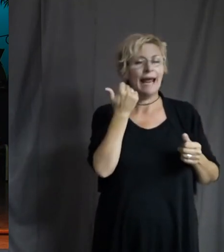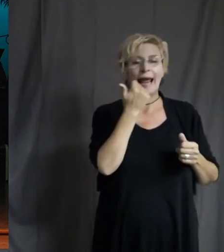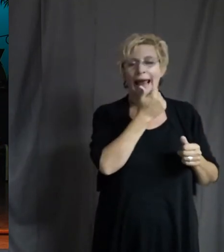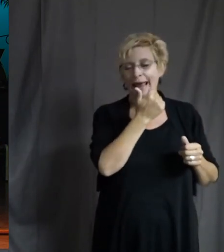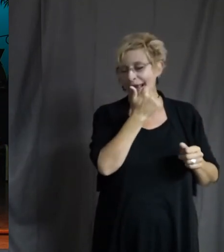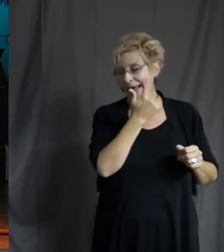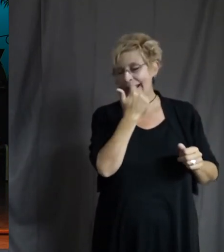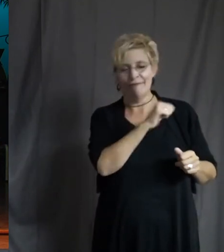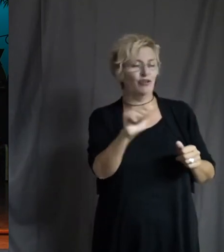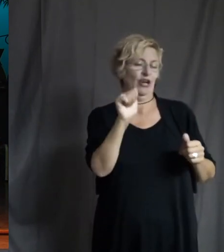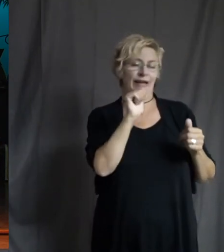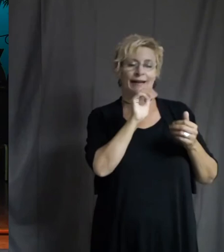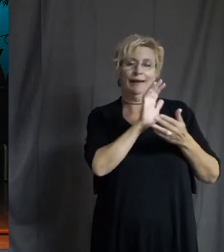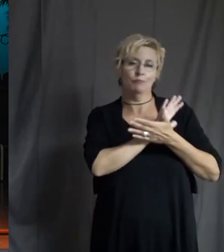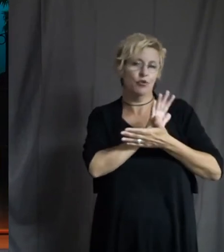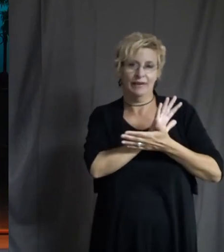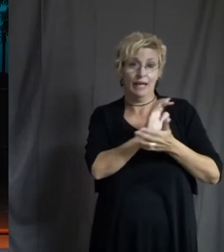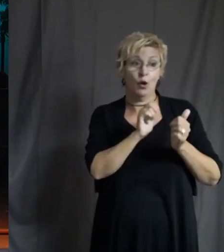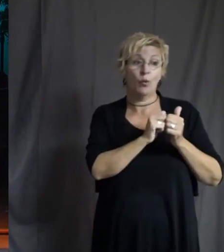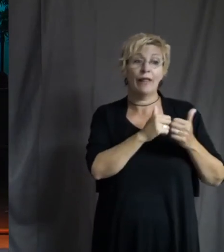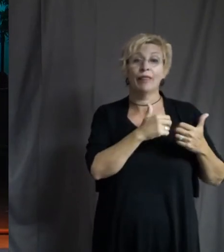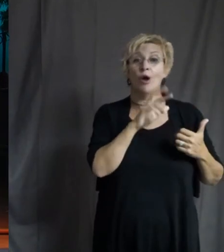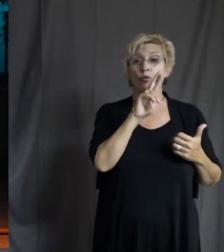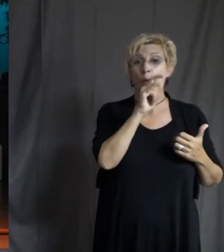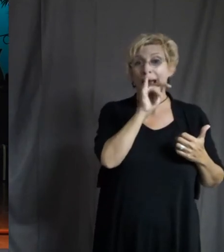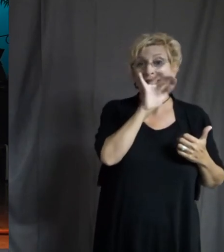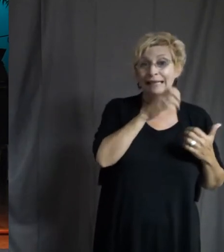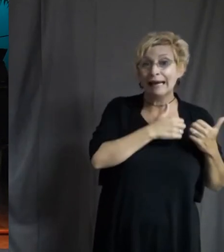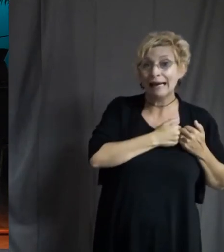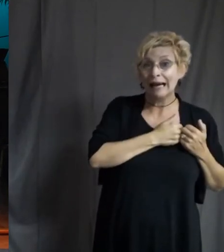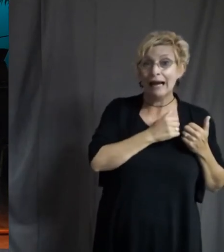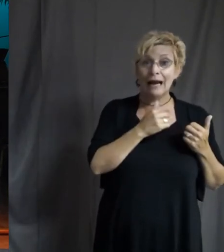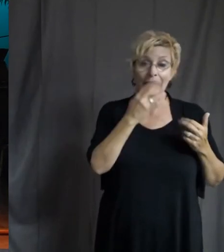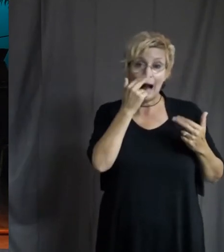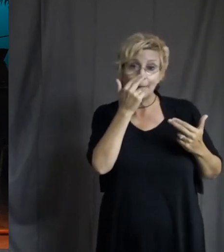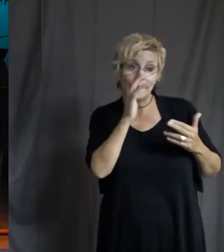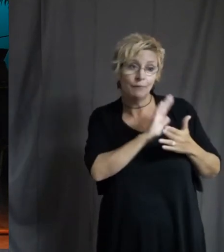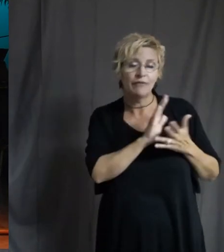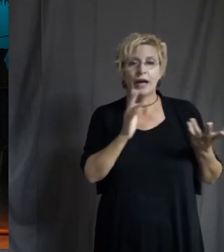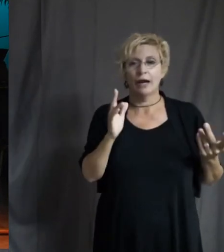is probably defined in every romantic comedy I've ever seen.